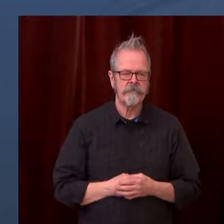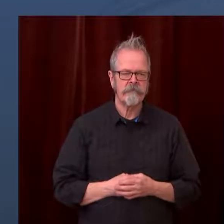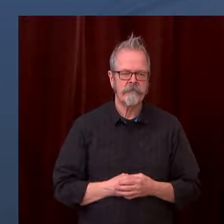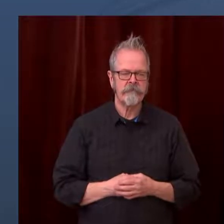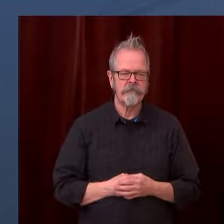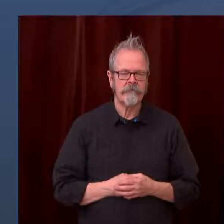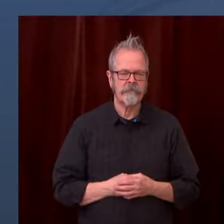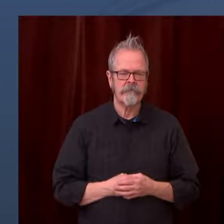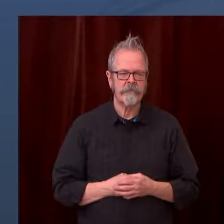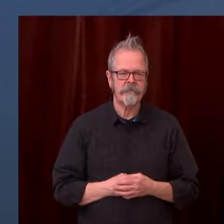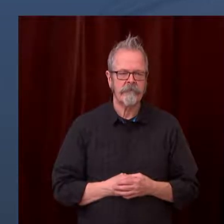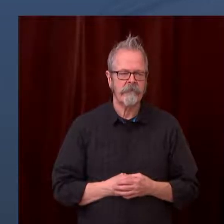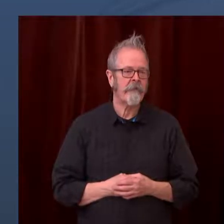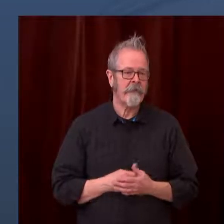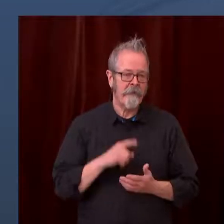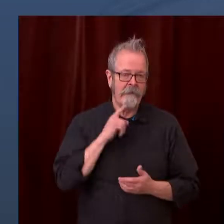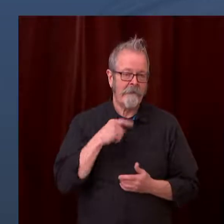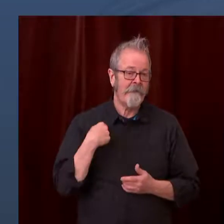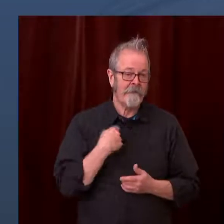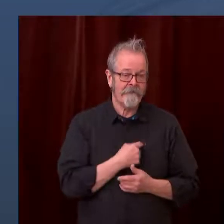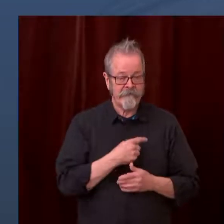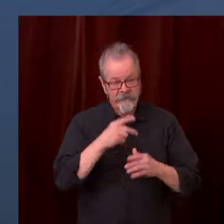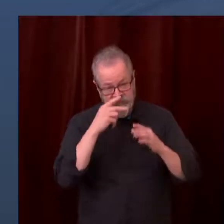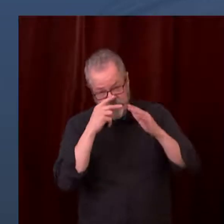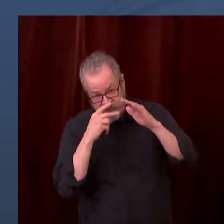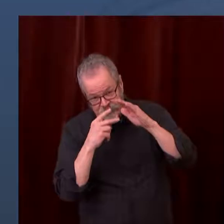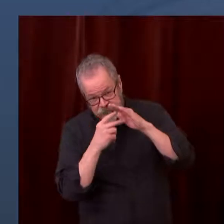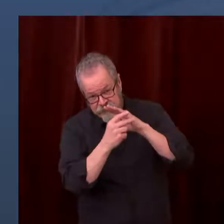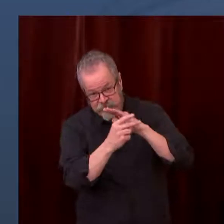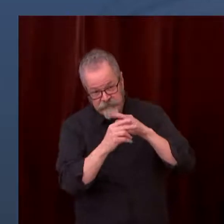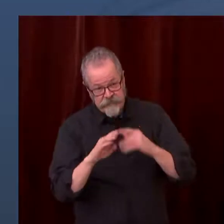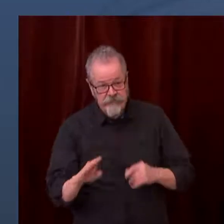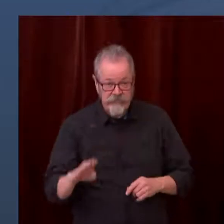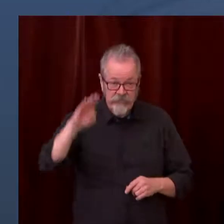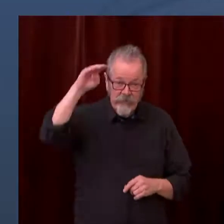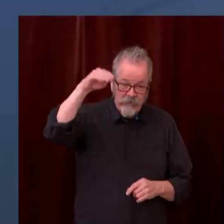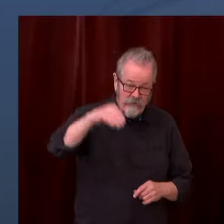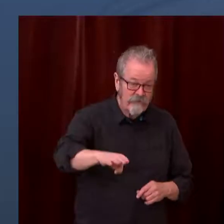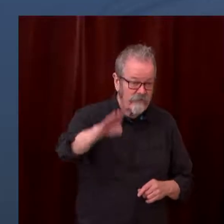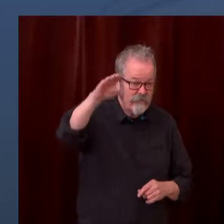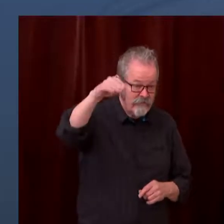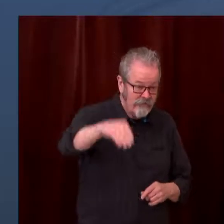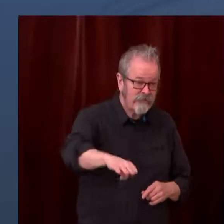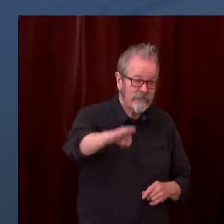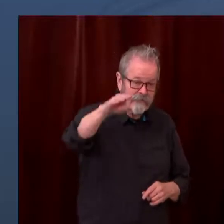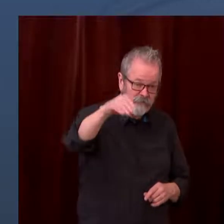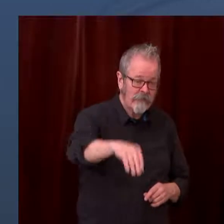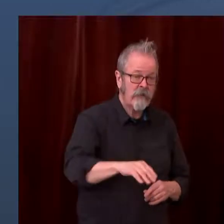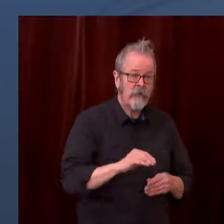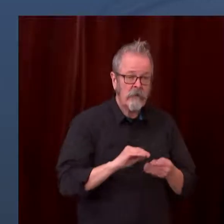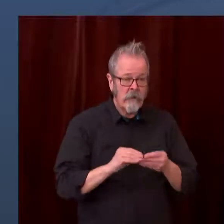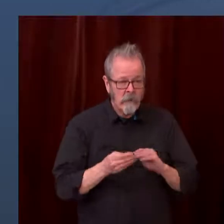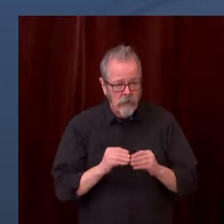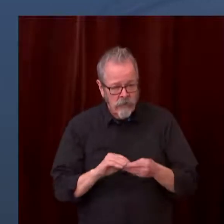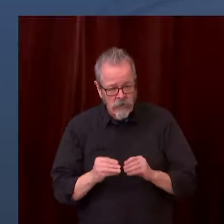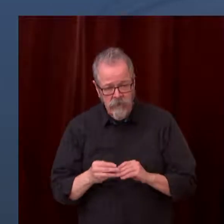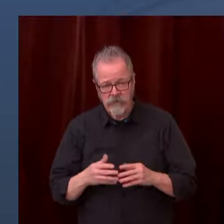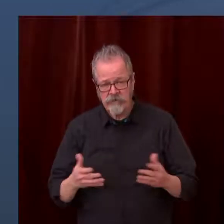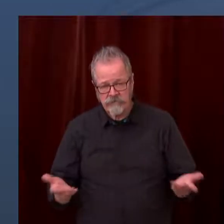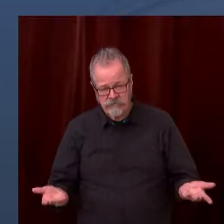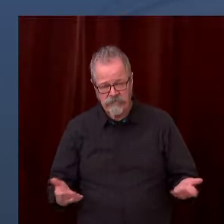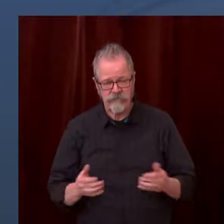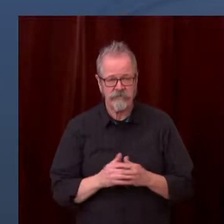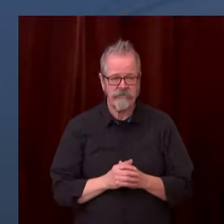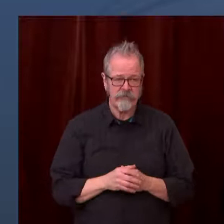are additional ones to protect people, but then also to be in a situation where if it looks like immunity, long-term